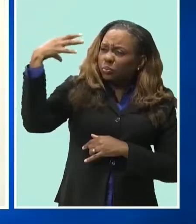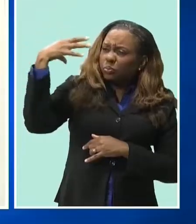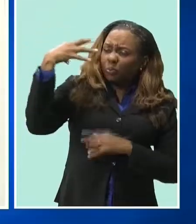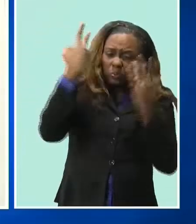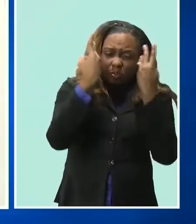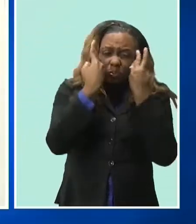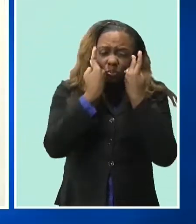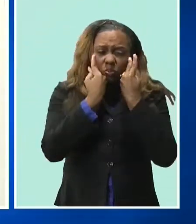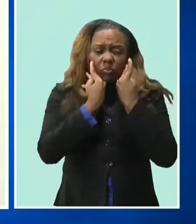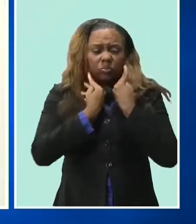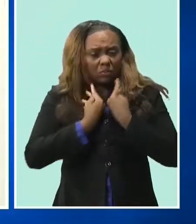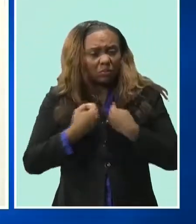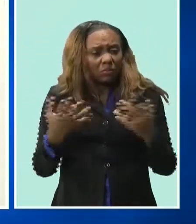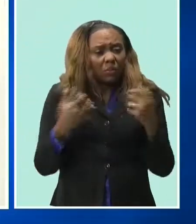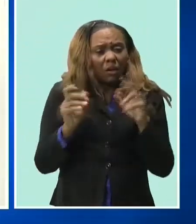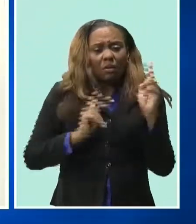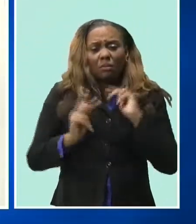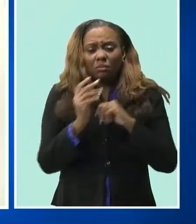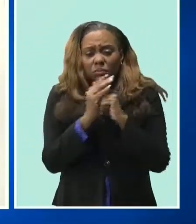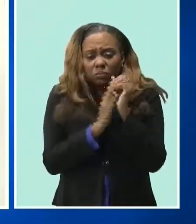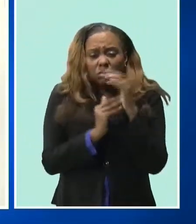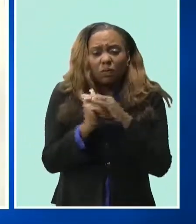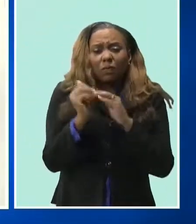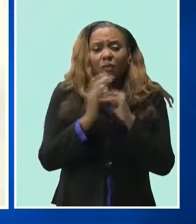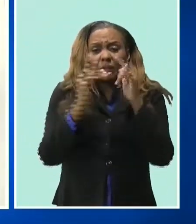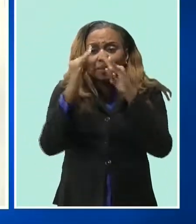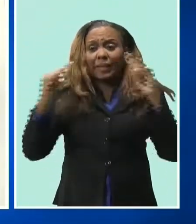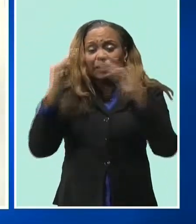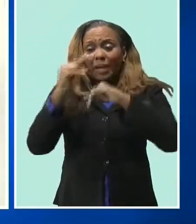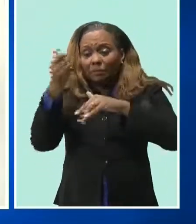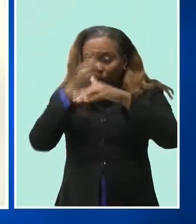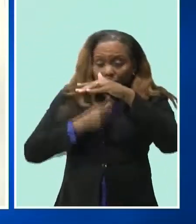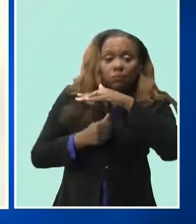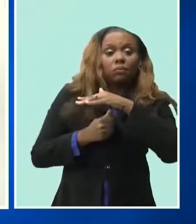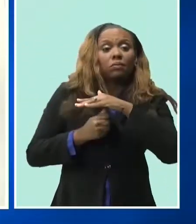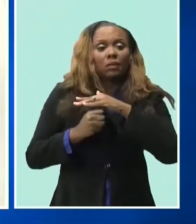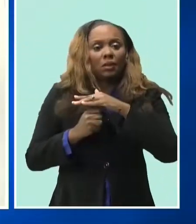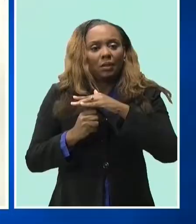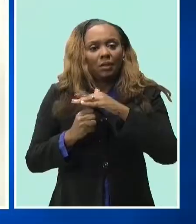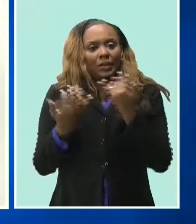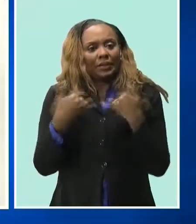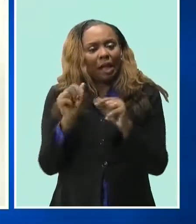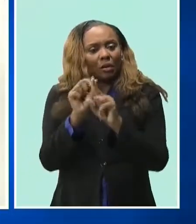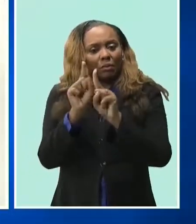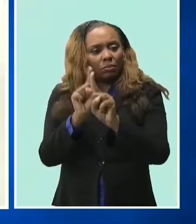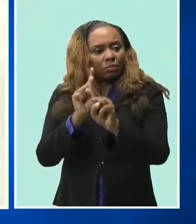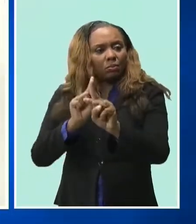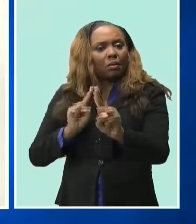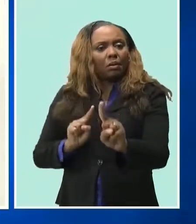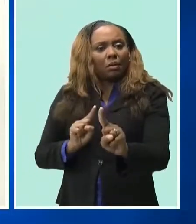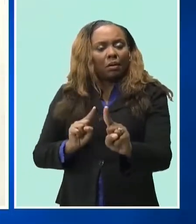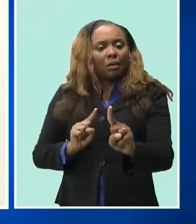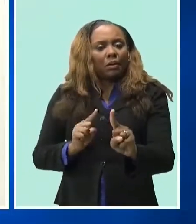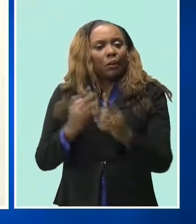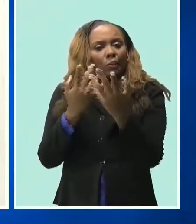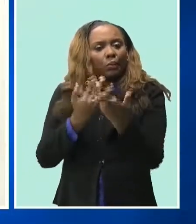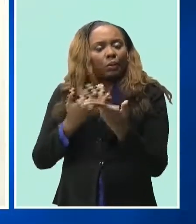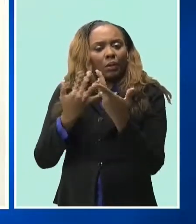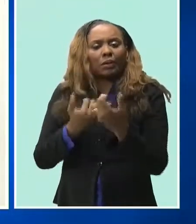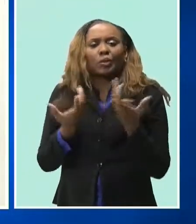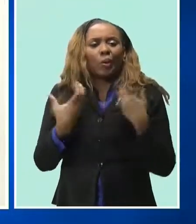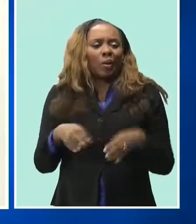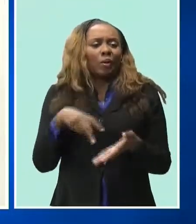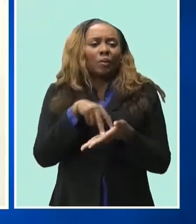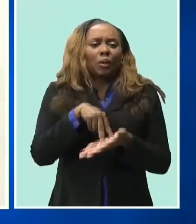to ensure that persons are still comfortable while they are practicing the physical distancing and while they're waiting to be able to be tended